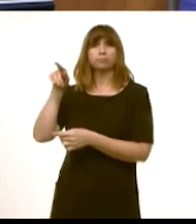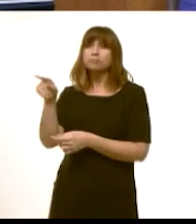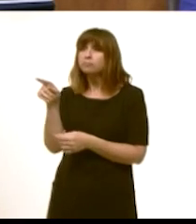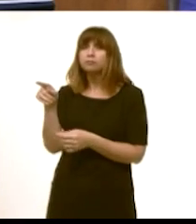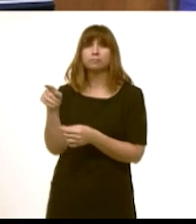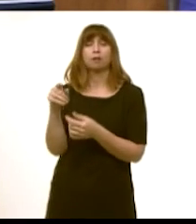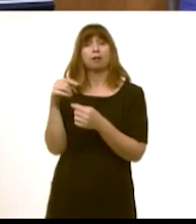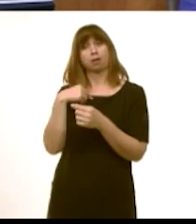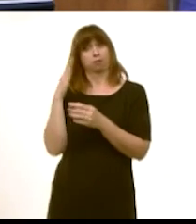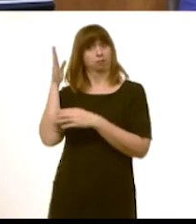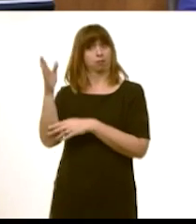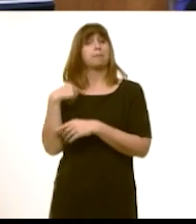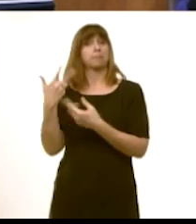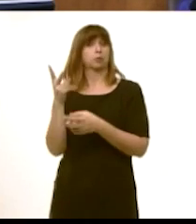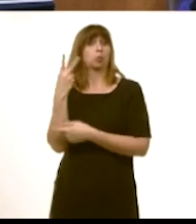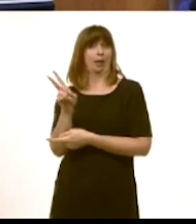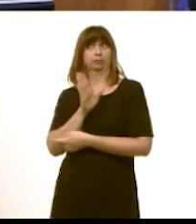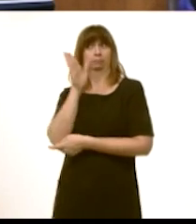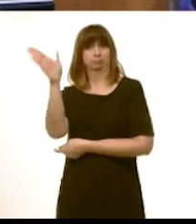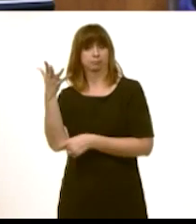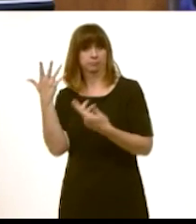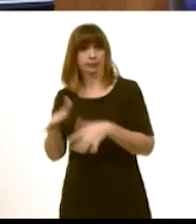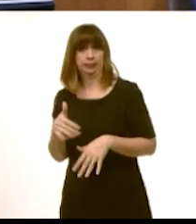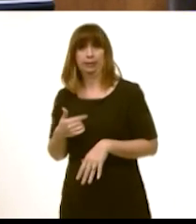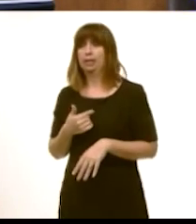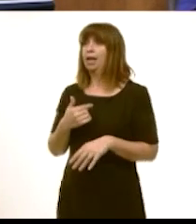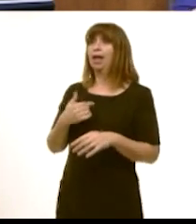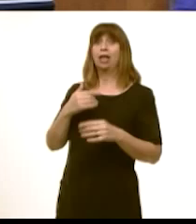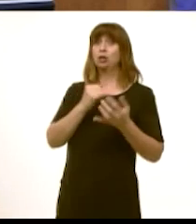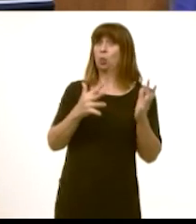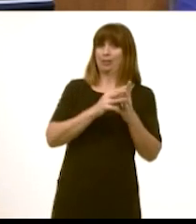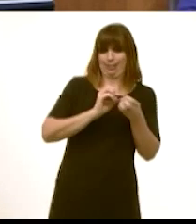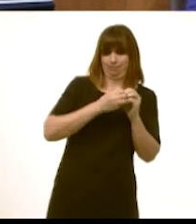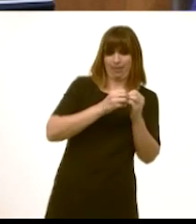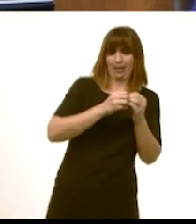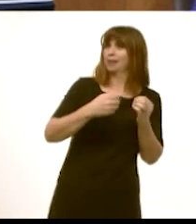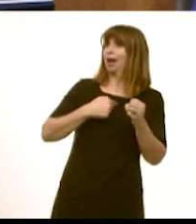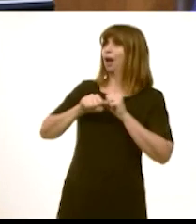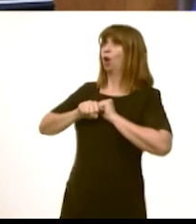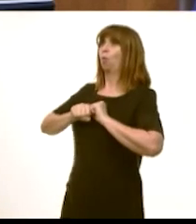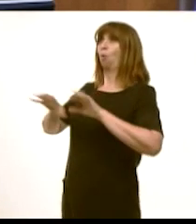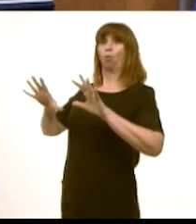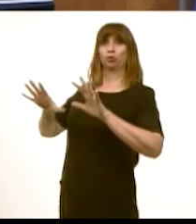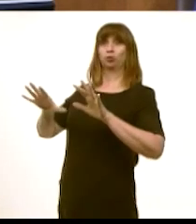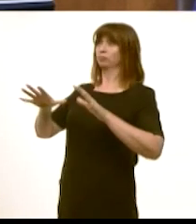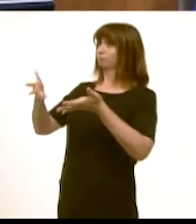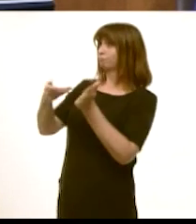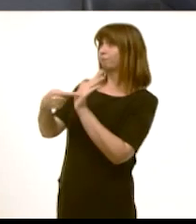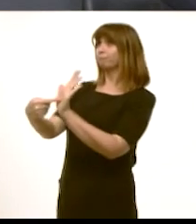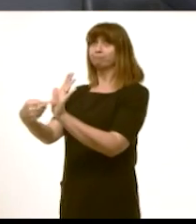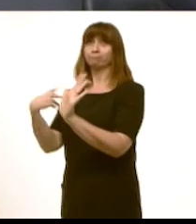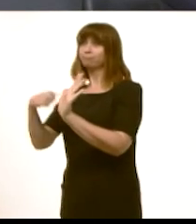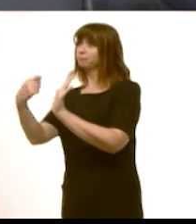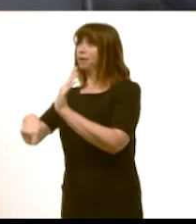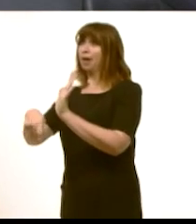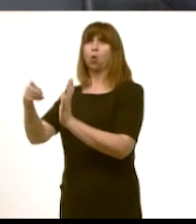When I was first in India, I've been there twice, I helped to launch a product made in Swansea on the Indian market. So it is a big consumer market